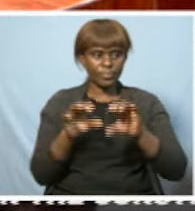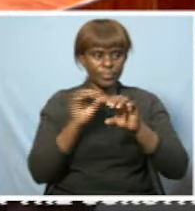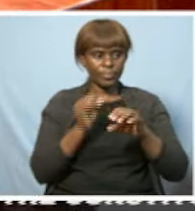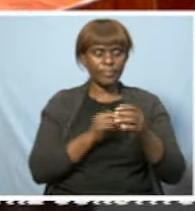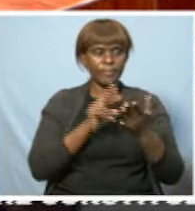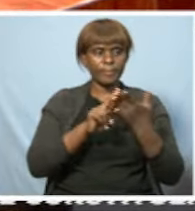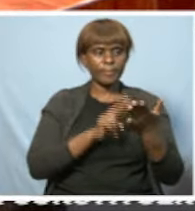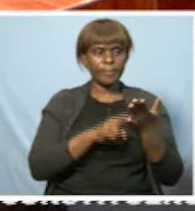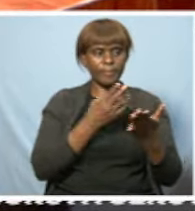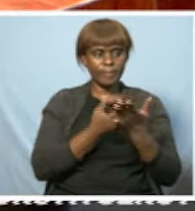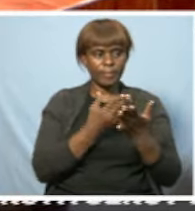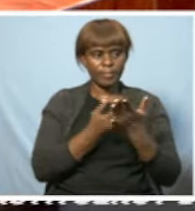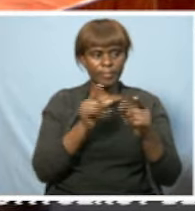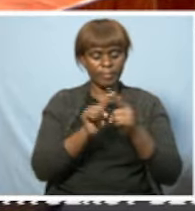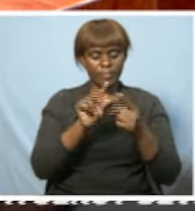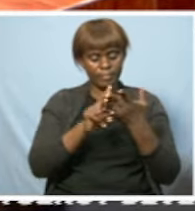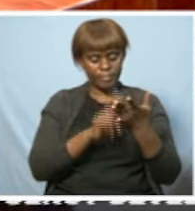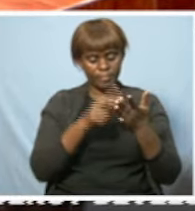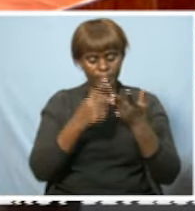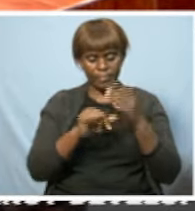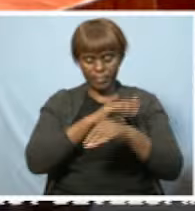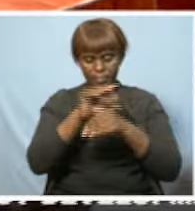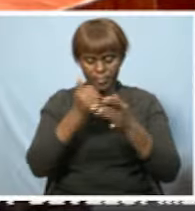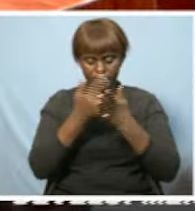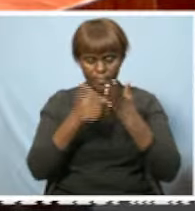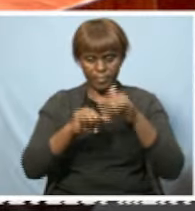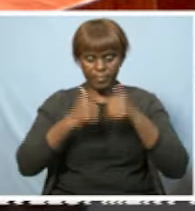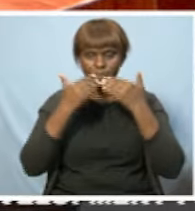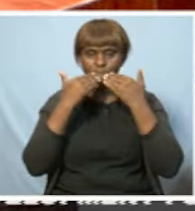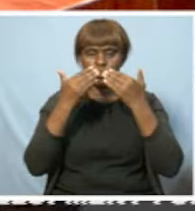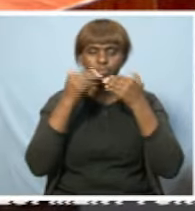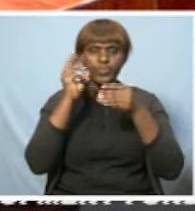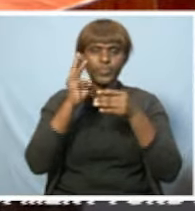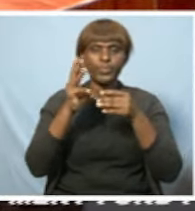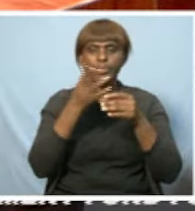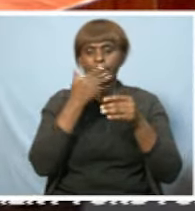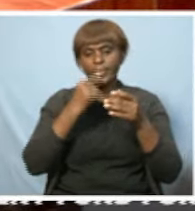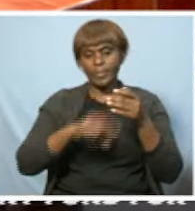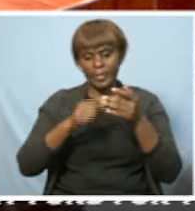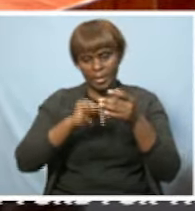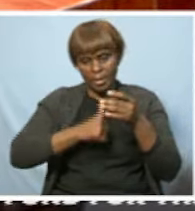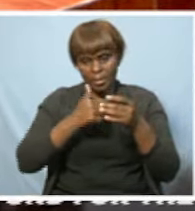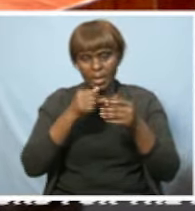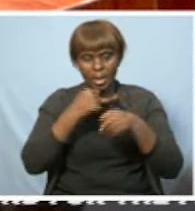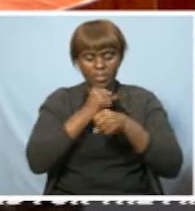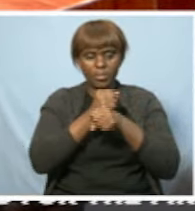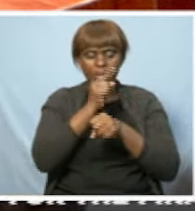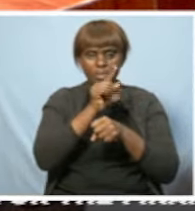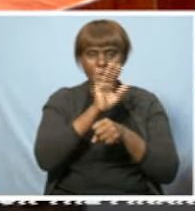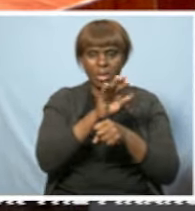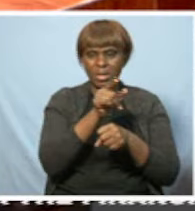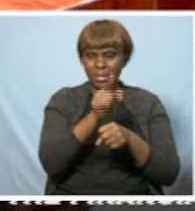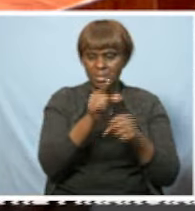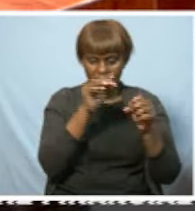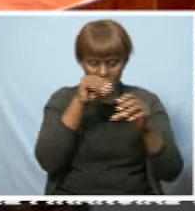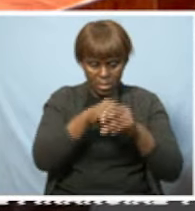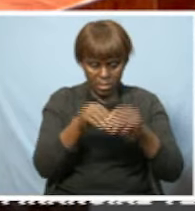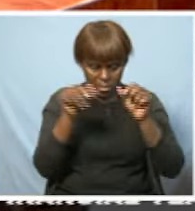reports that we are all going to appreciate. Let us ensure that the internal